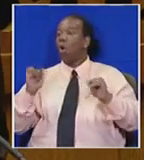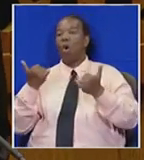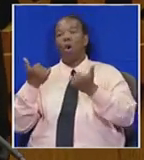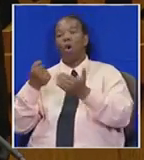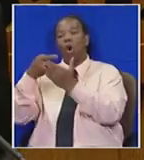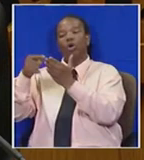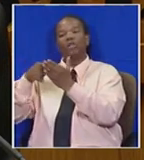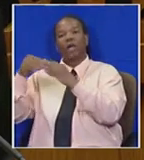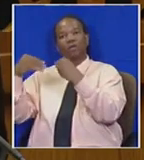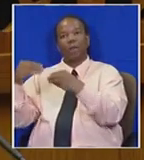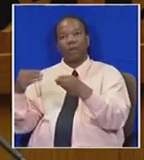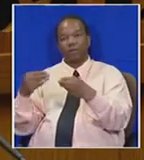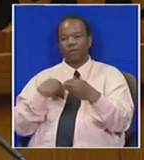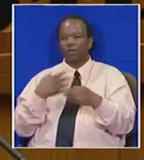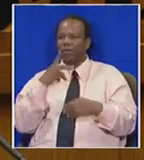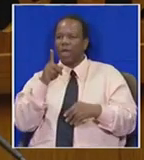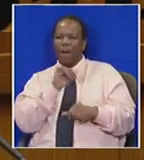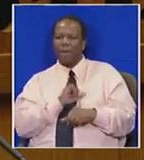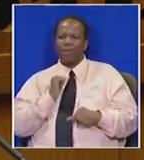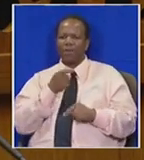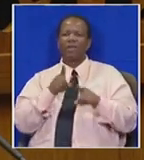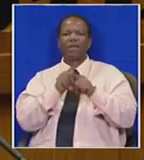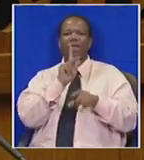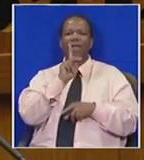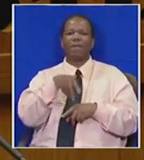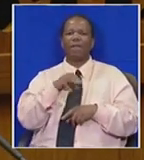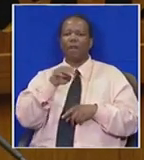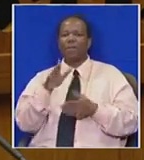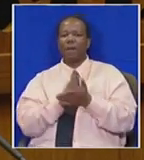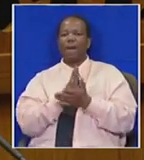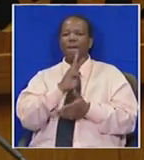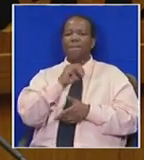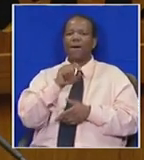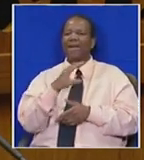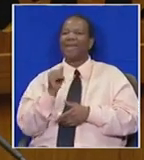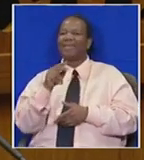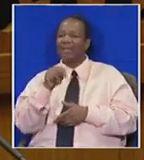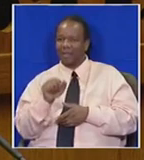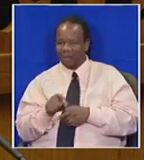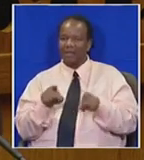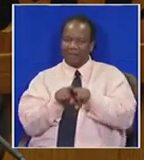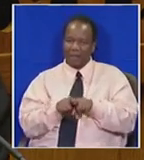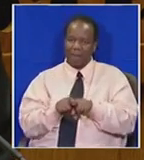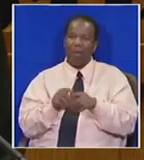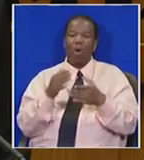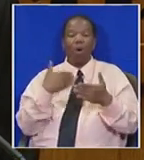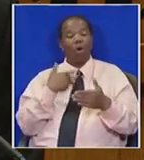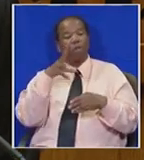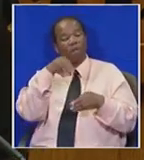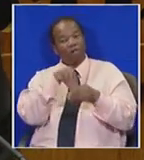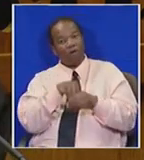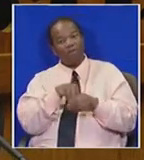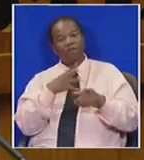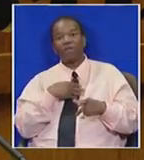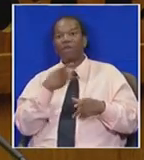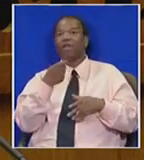on the heels of questionable conduct by KPMG, McKinsey, and other private sector companies in the state capture project, as